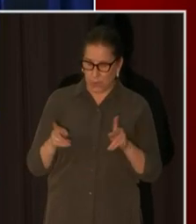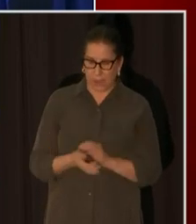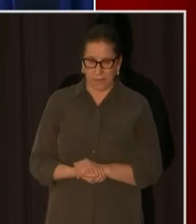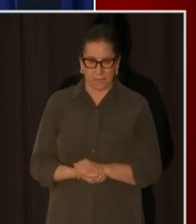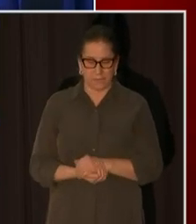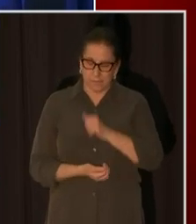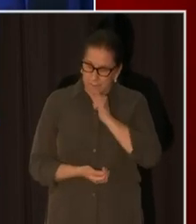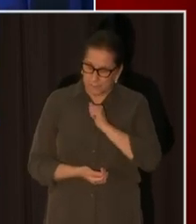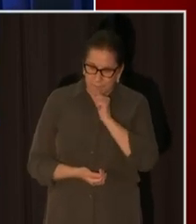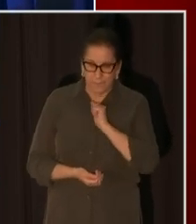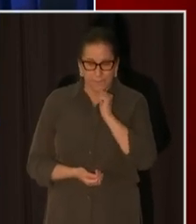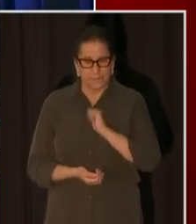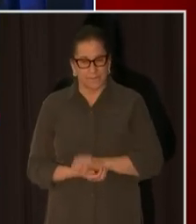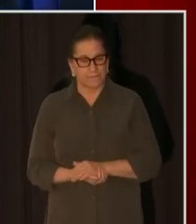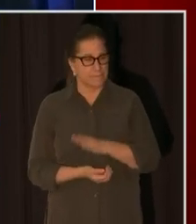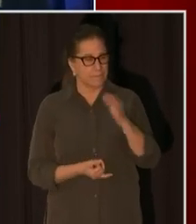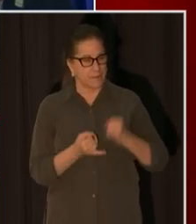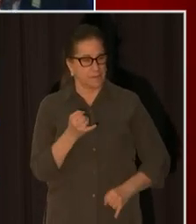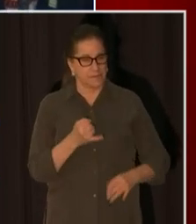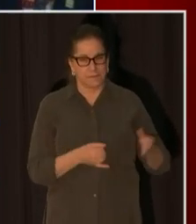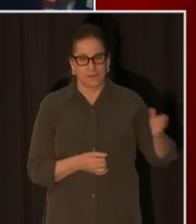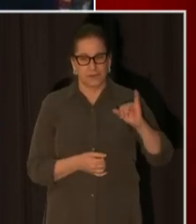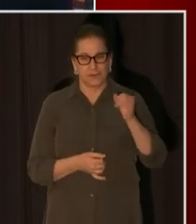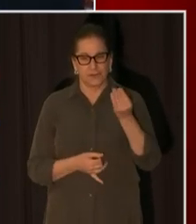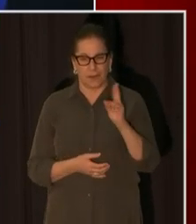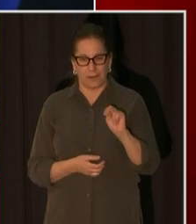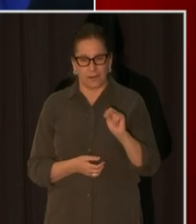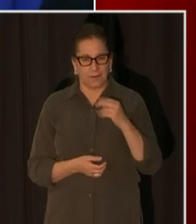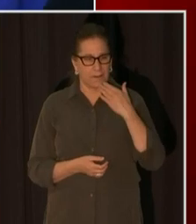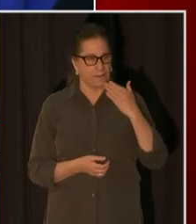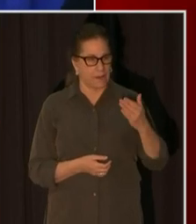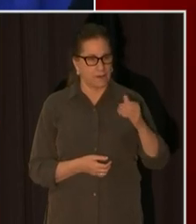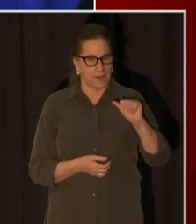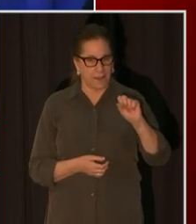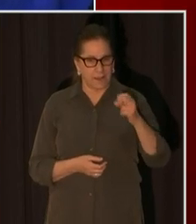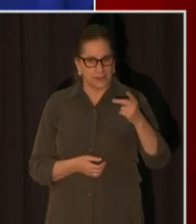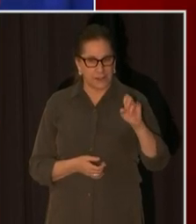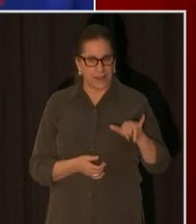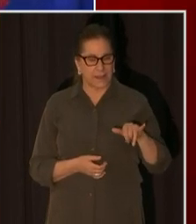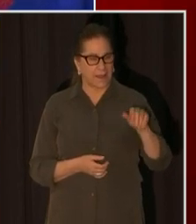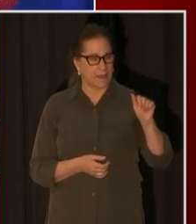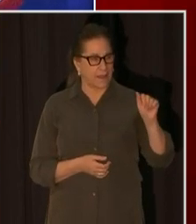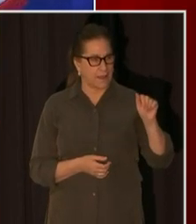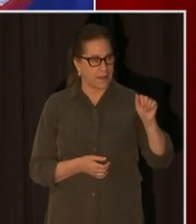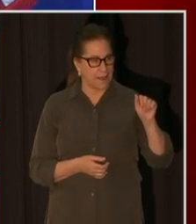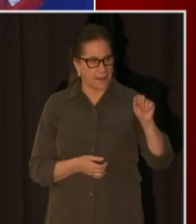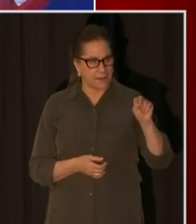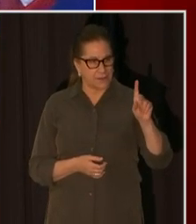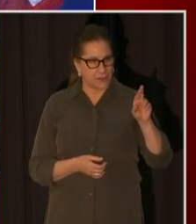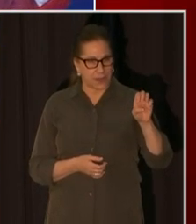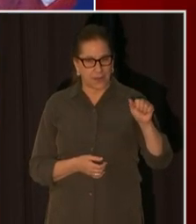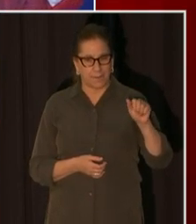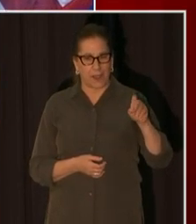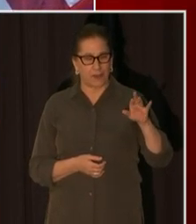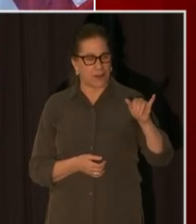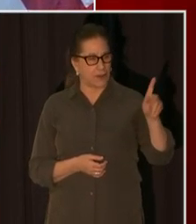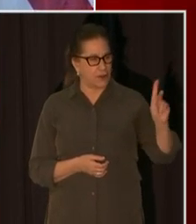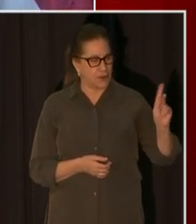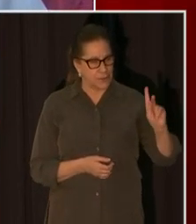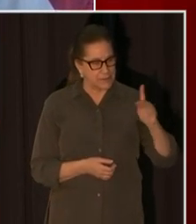available to make sure that the gap is not widened, and that we try to close the